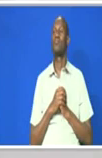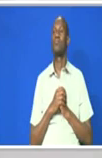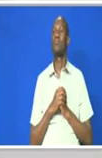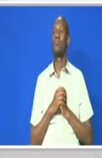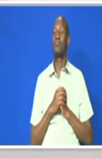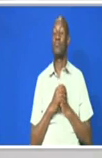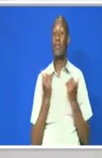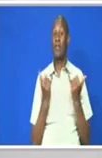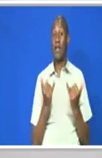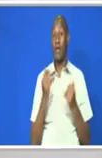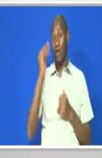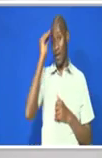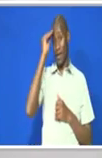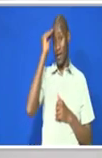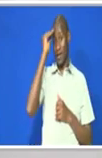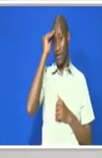And now, dear Lana,